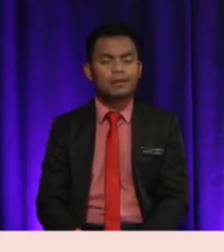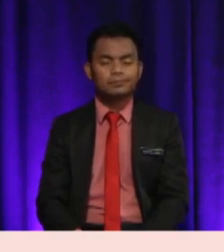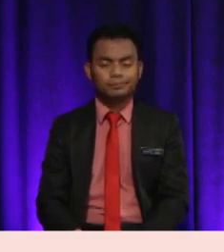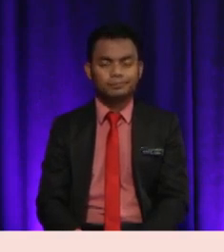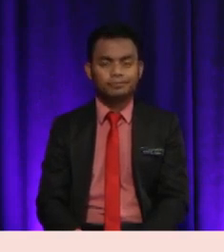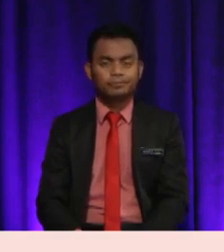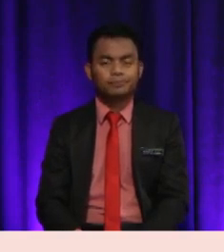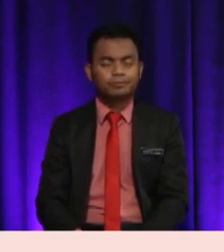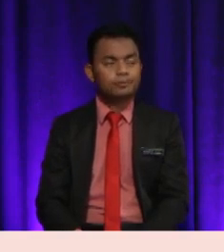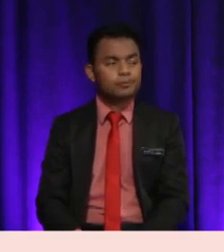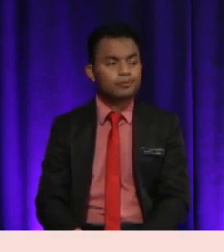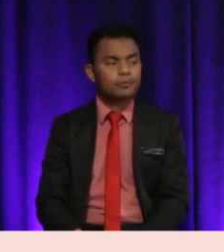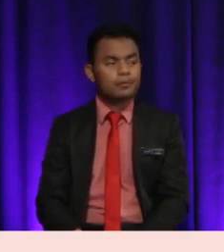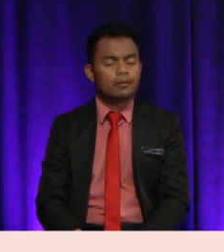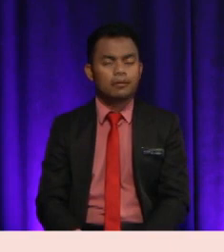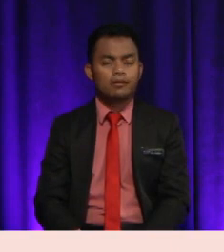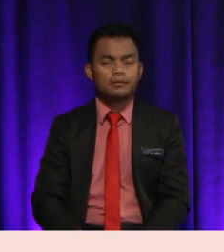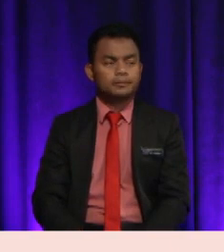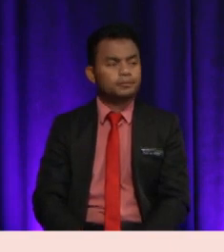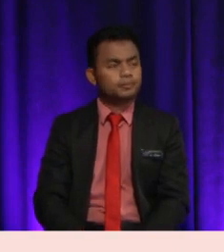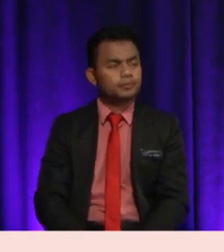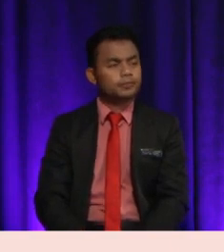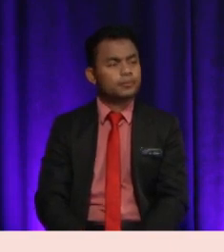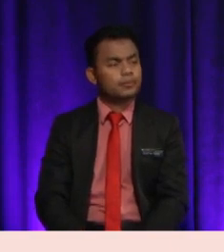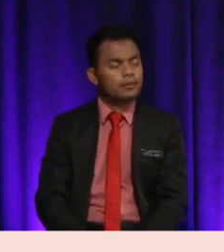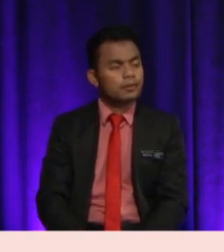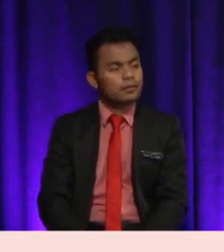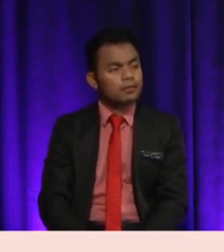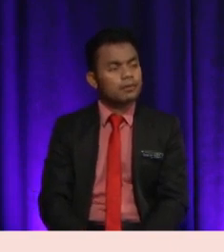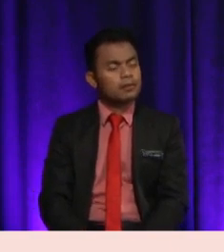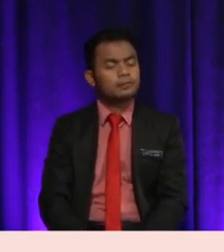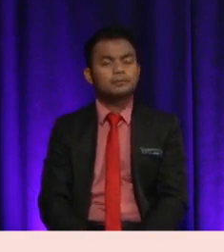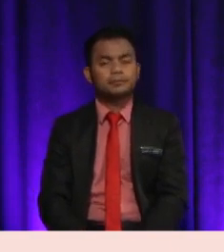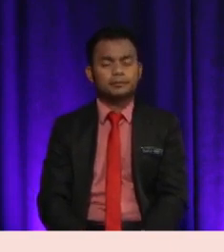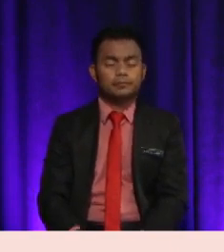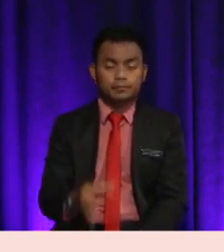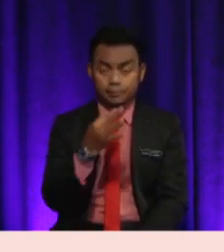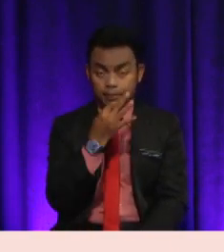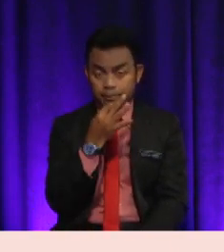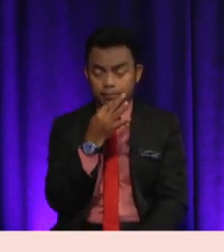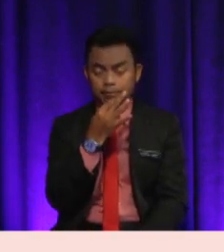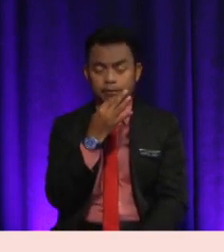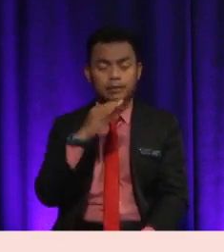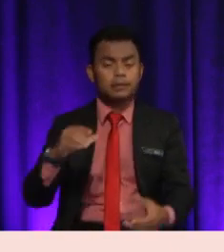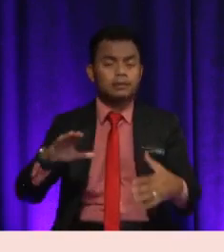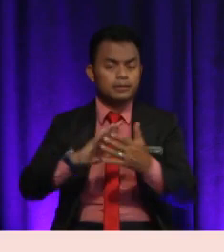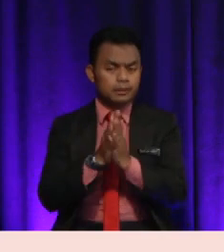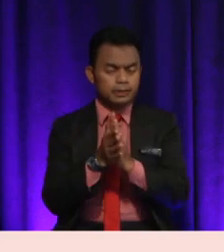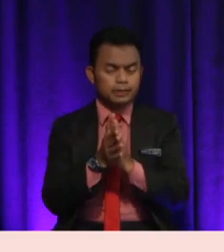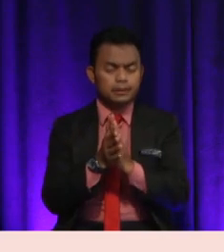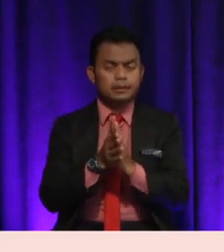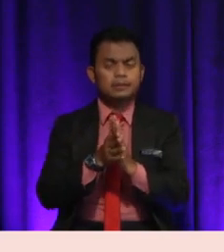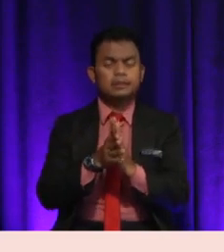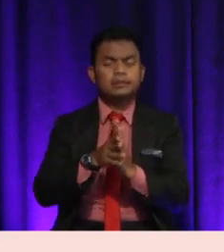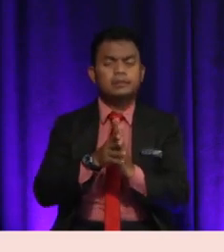no one can say it for sure. Okay, yeah, it's about, again, the strange things that happen even after Sarah's death, but